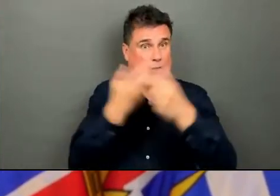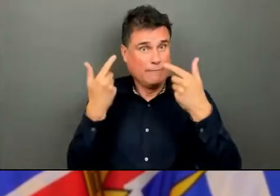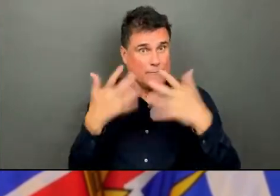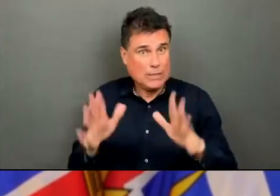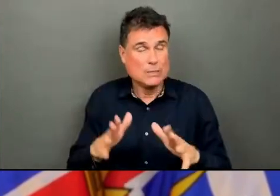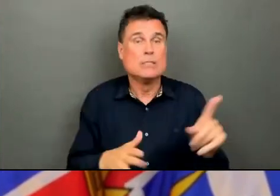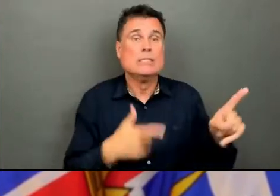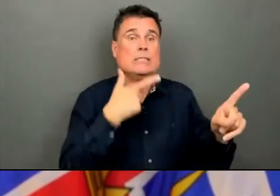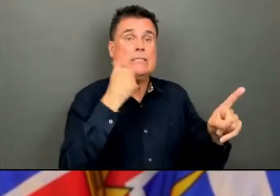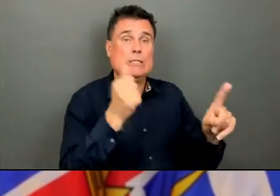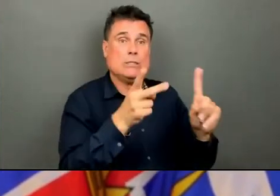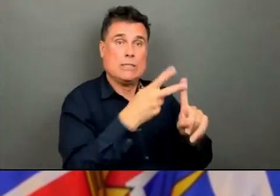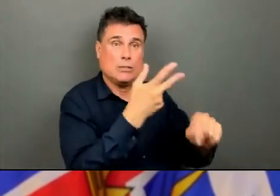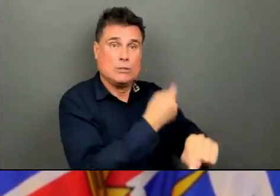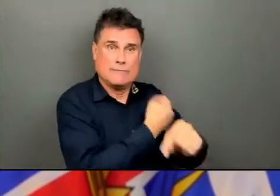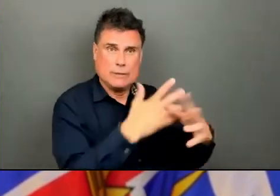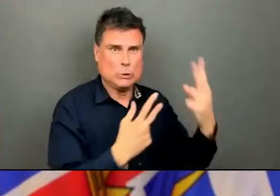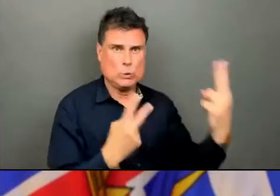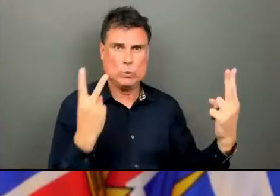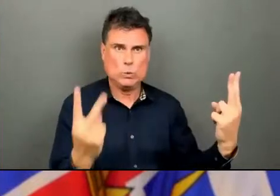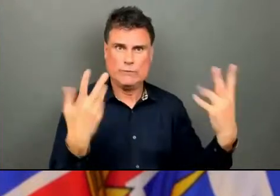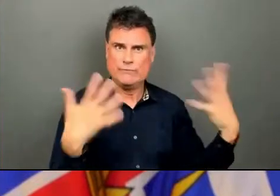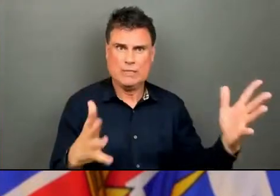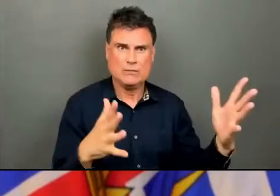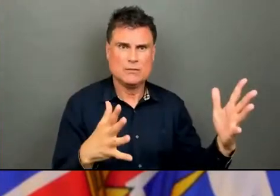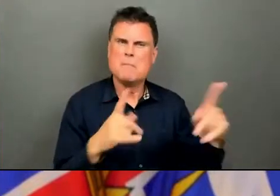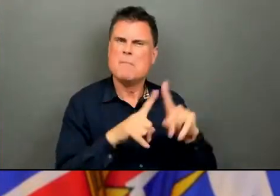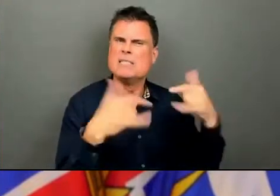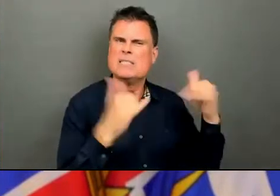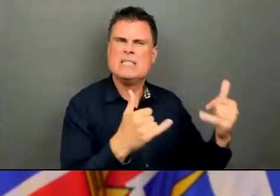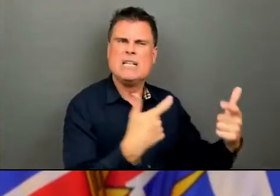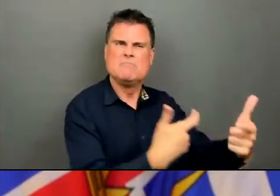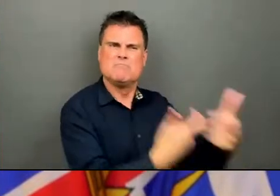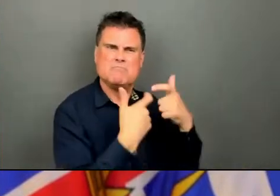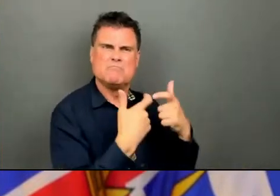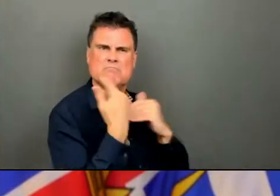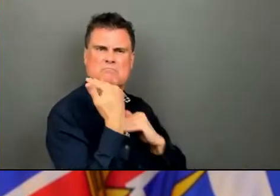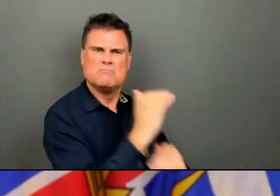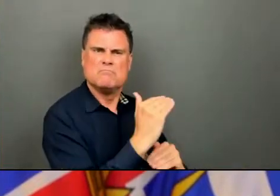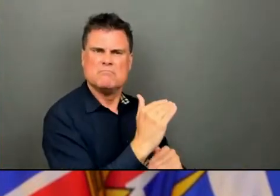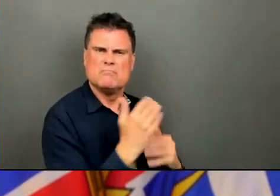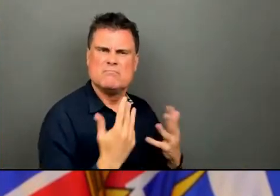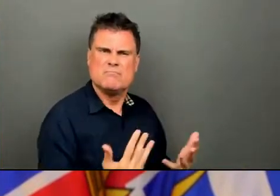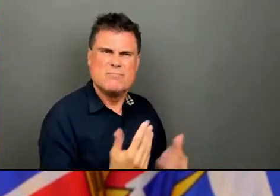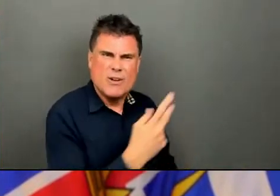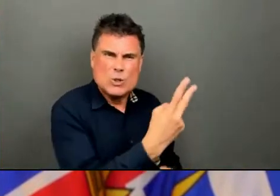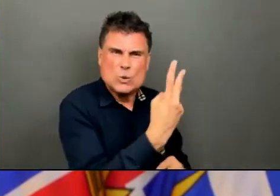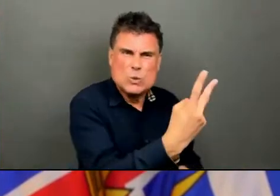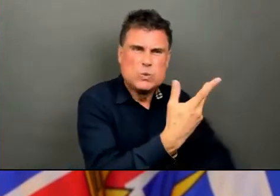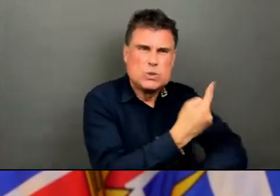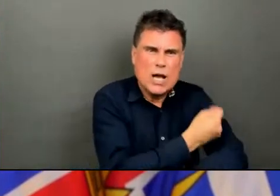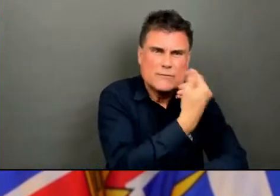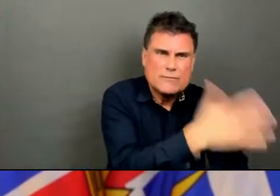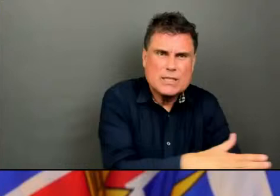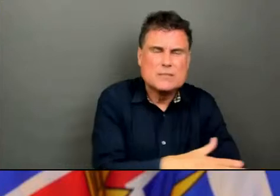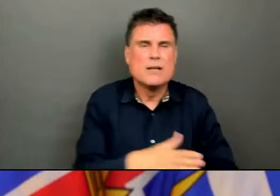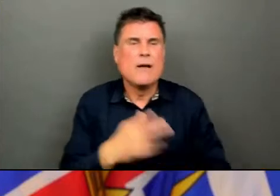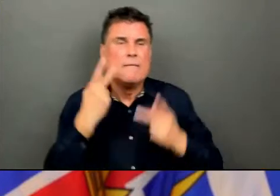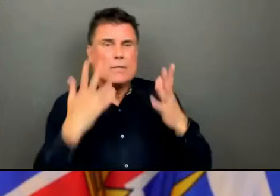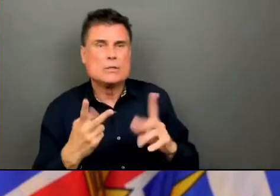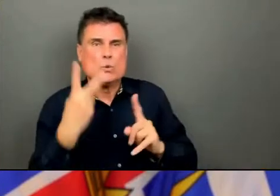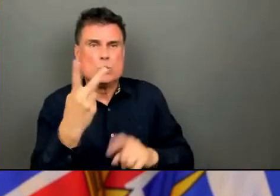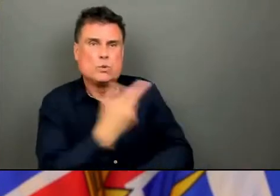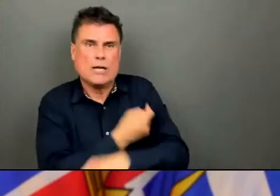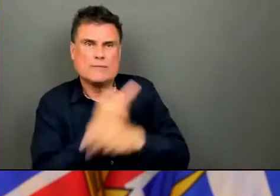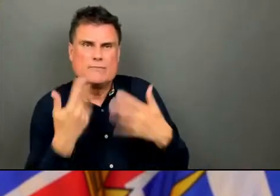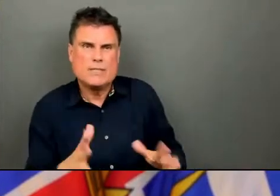yet there are still these severe restrictions. When you've got both people vaccinated, is it fair to keep them away from each other? Like, is there a